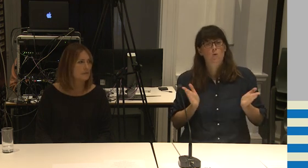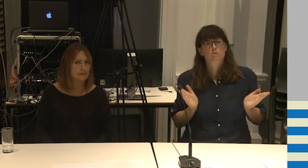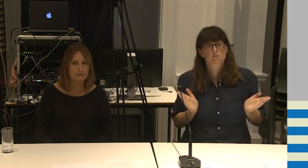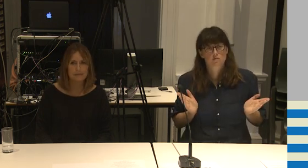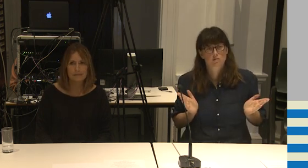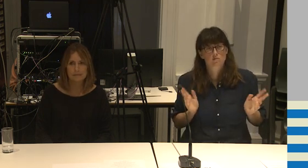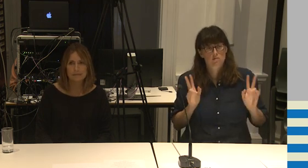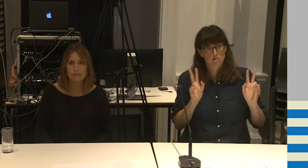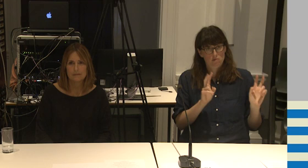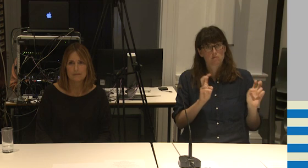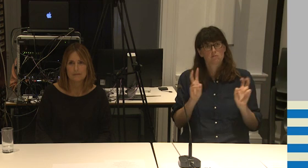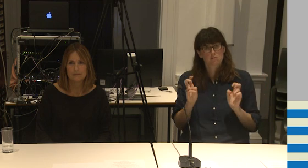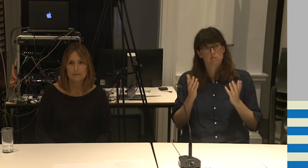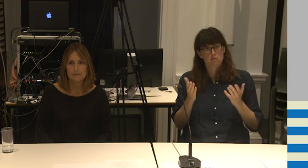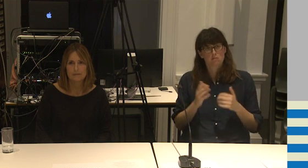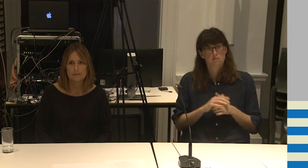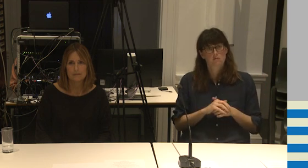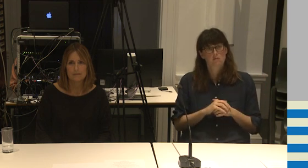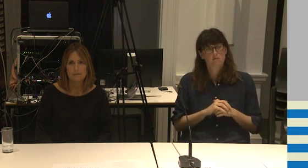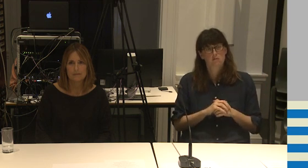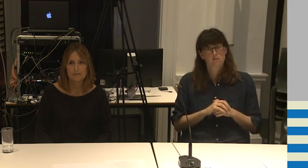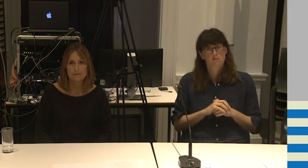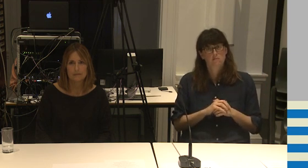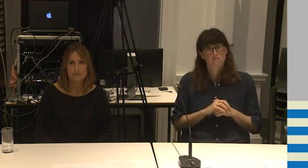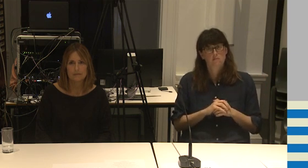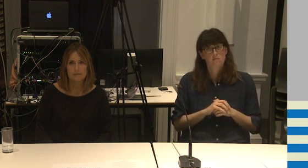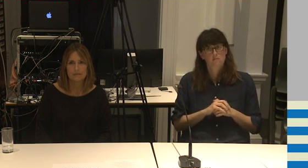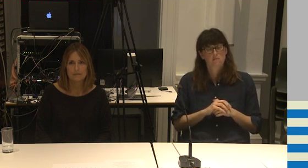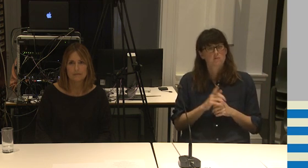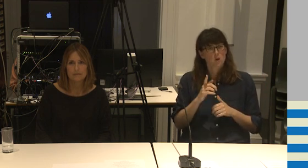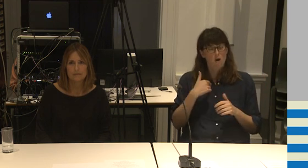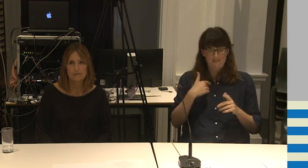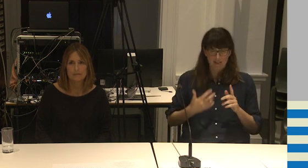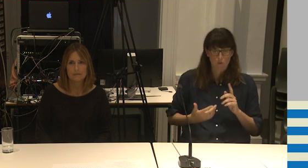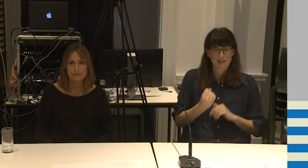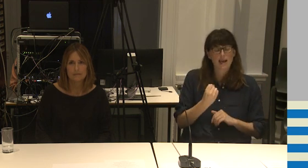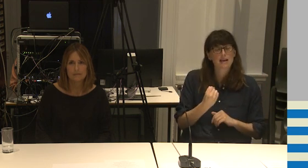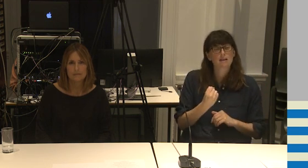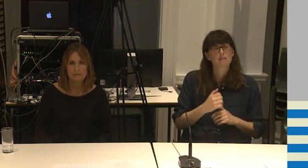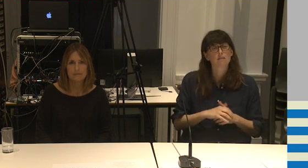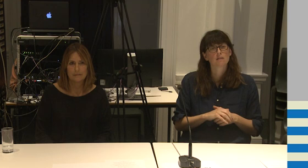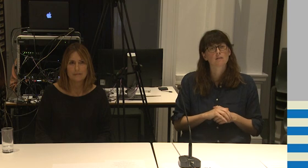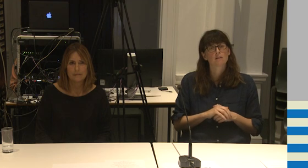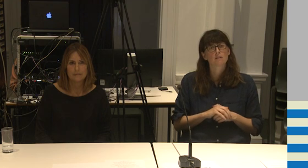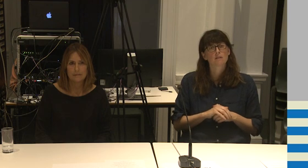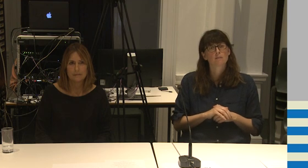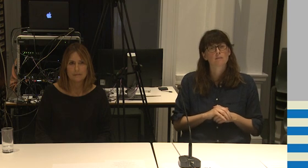know. Yes. So for me, that was a game.